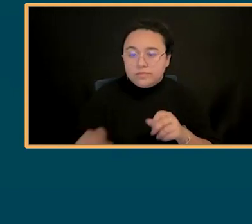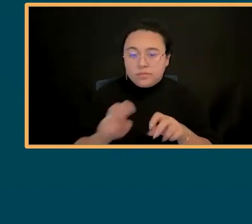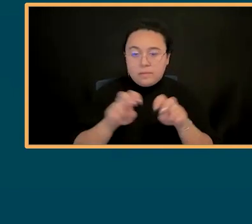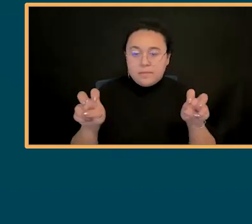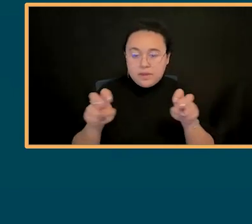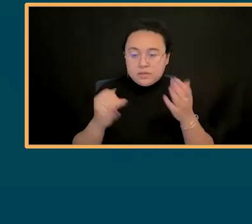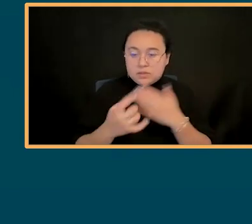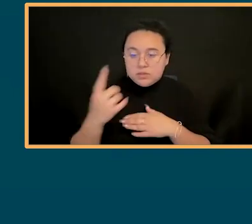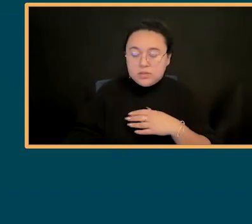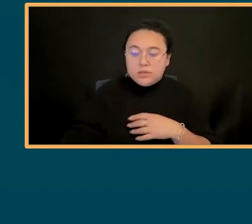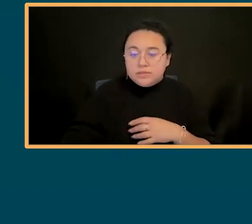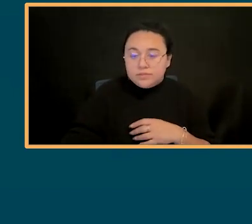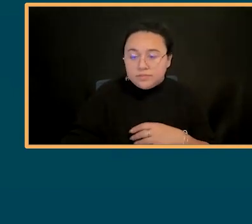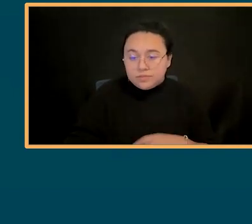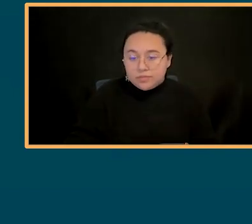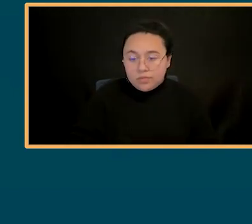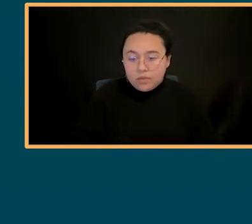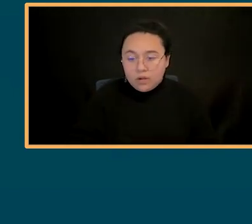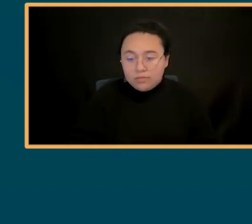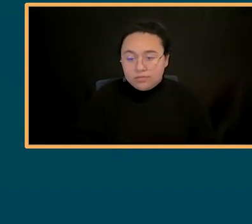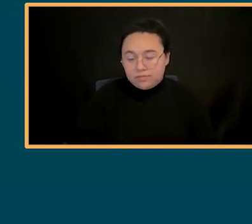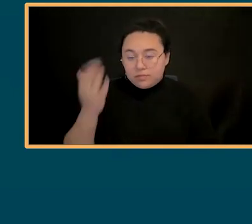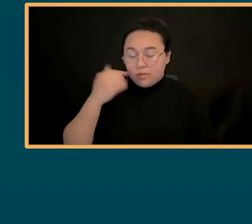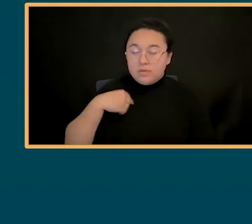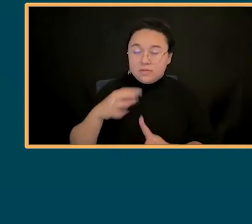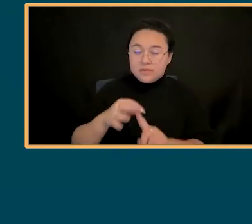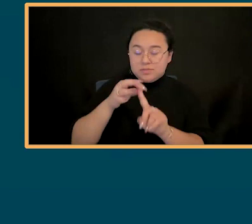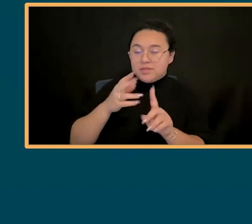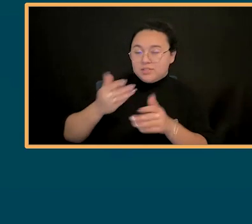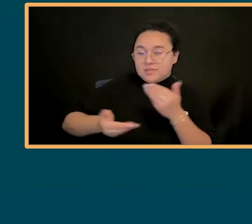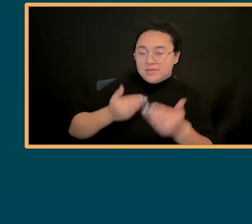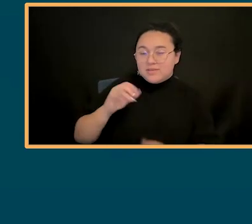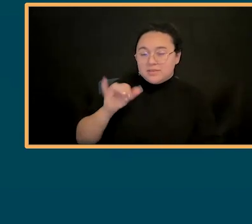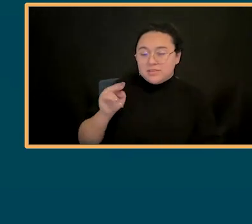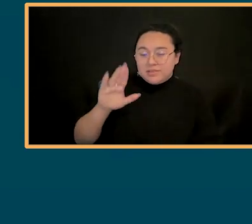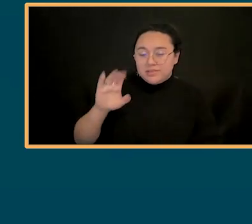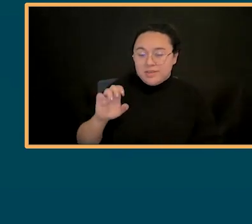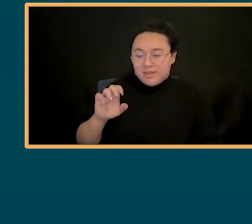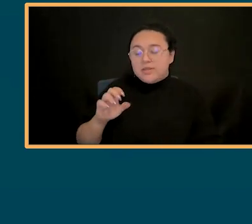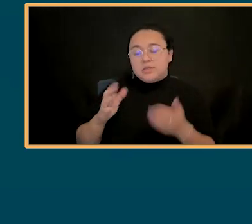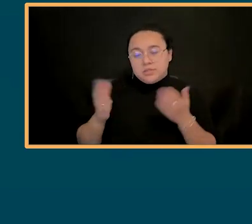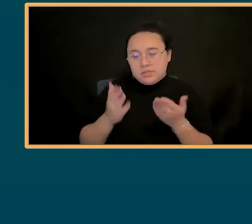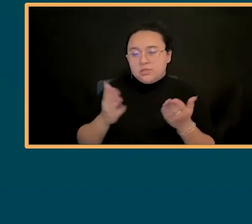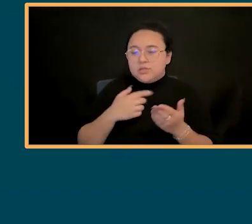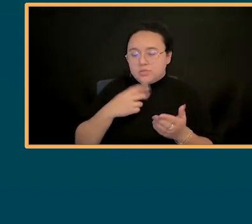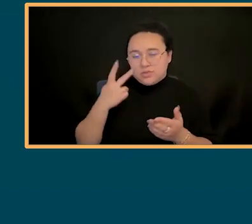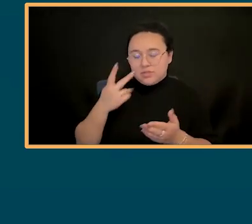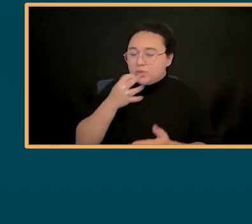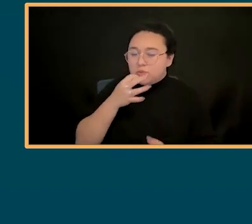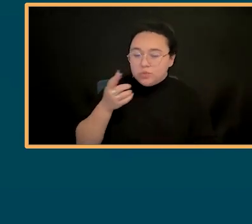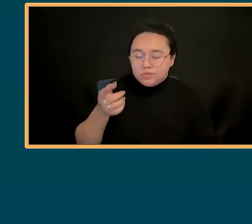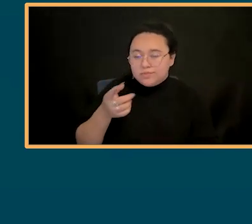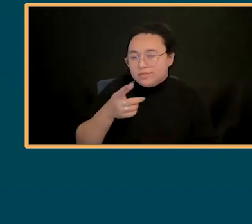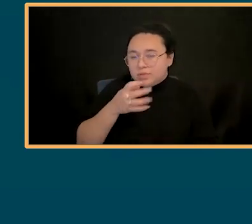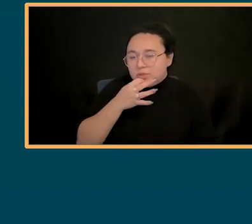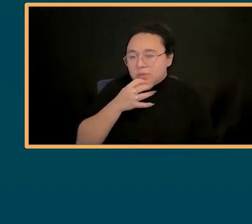If not for any reason that we have a special guest, Janice, here. You'll figure out who that is in a moment, or at least through